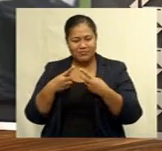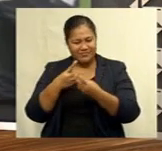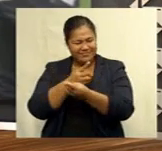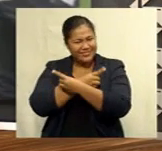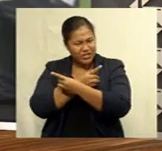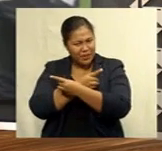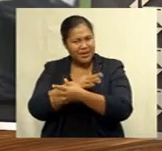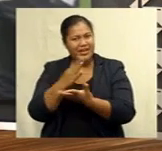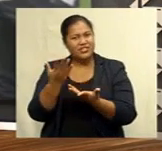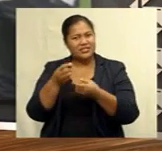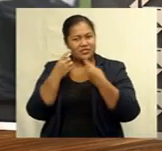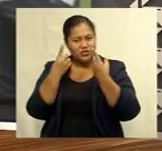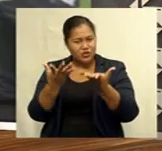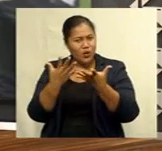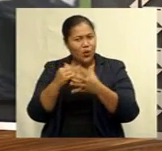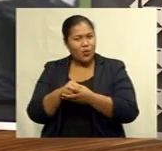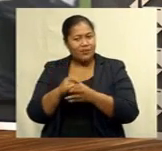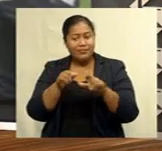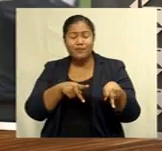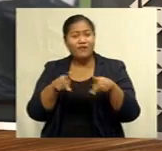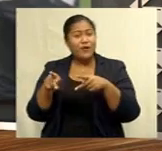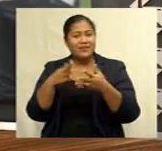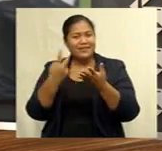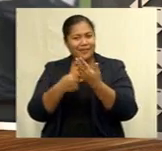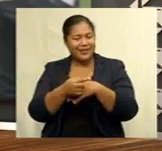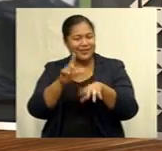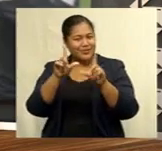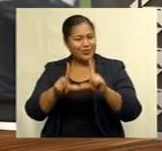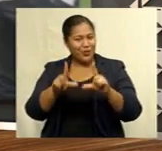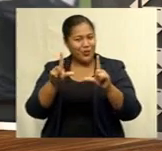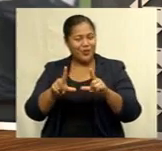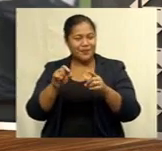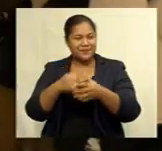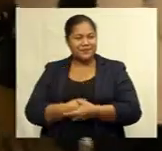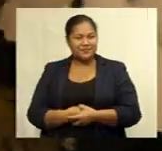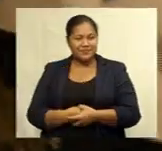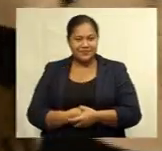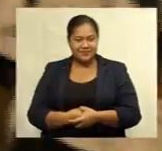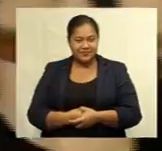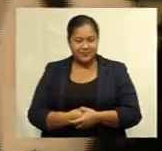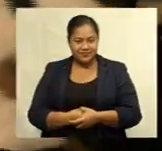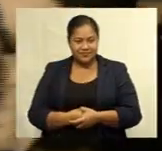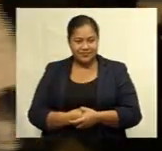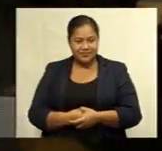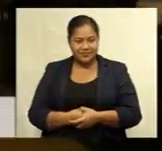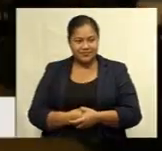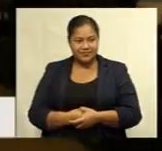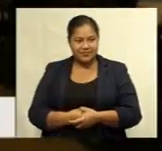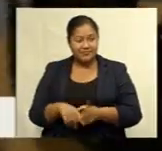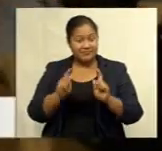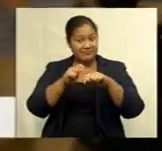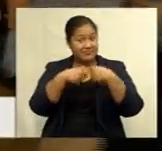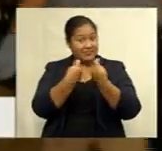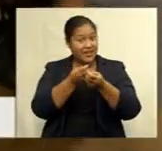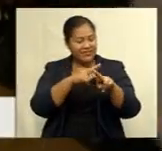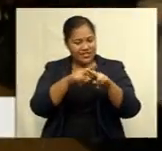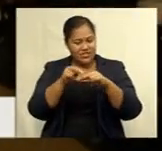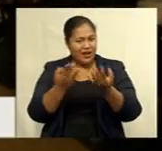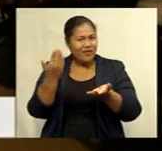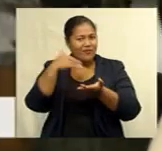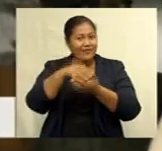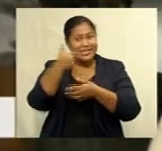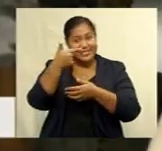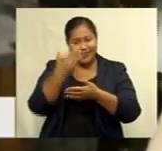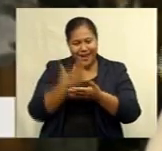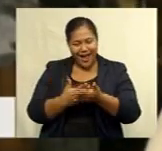with exceptional performances in Tokyo. Tailema Terukula has more. Team Fiji arrived at 7:30